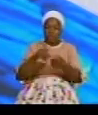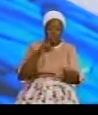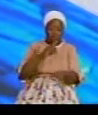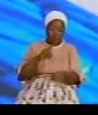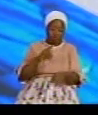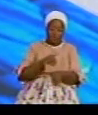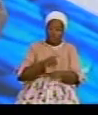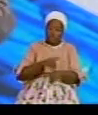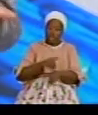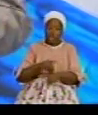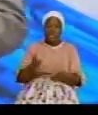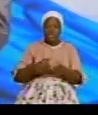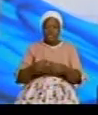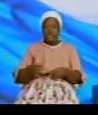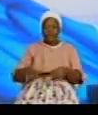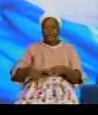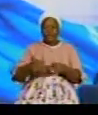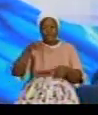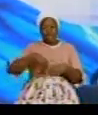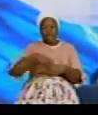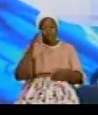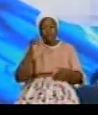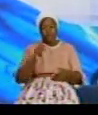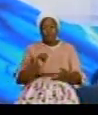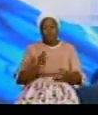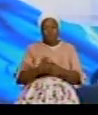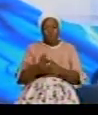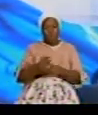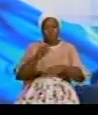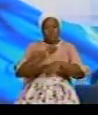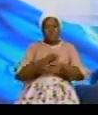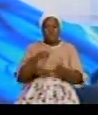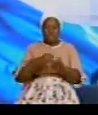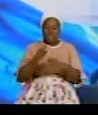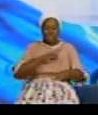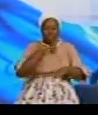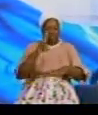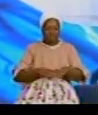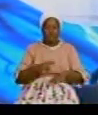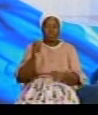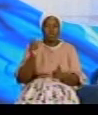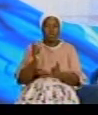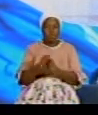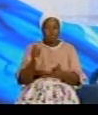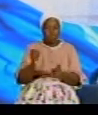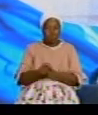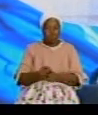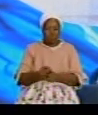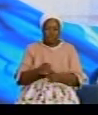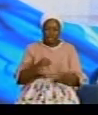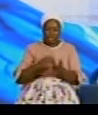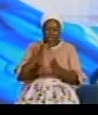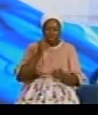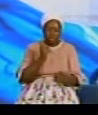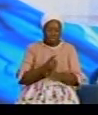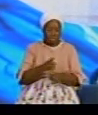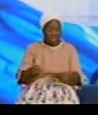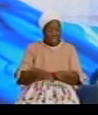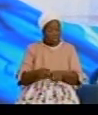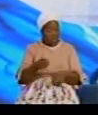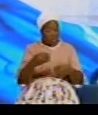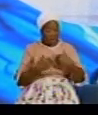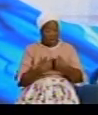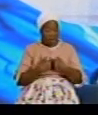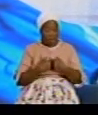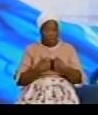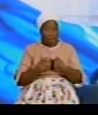out tradition, tradition is a neutral word. It's just like you have